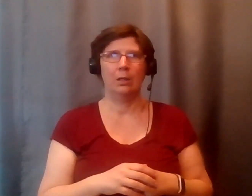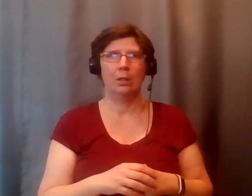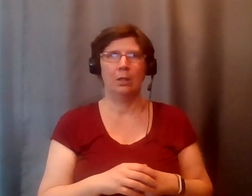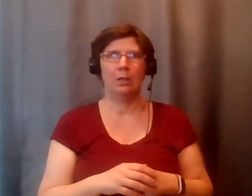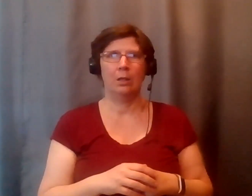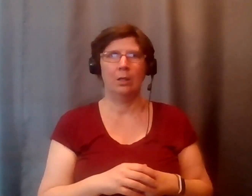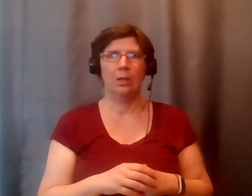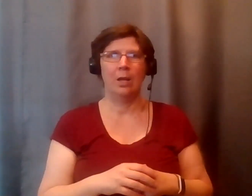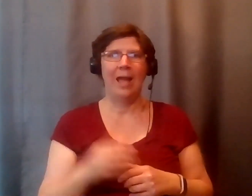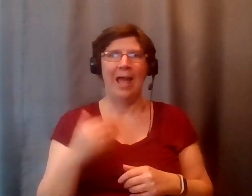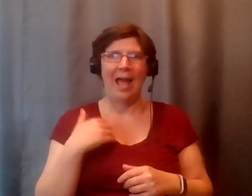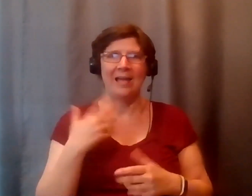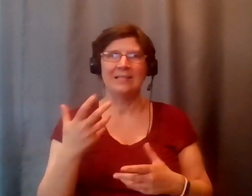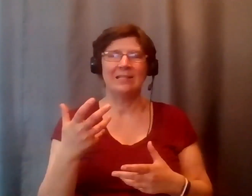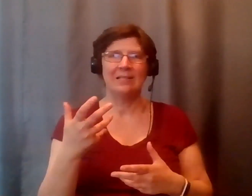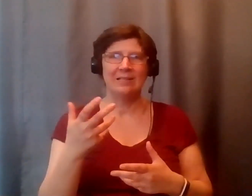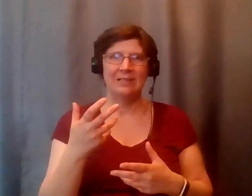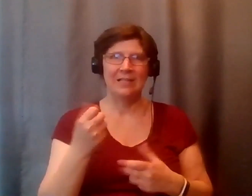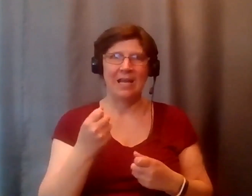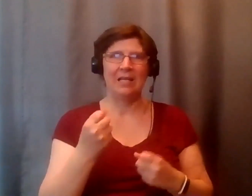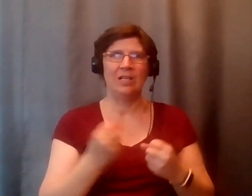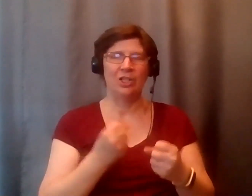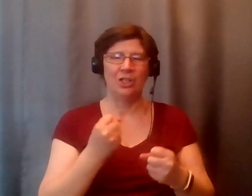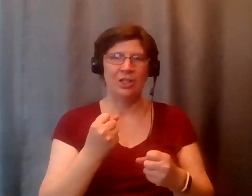has spent years in helping